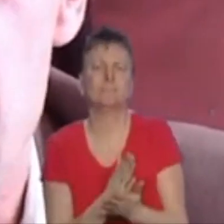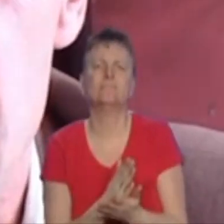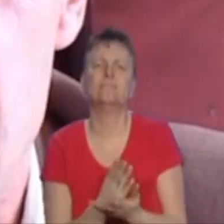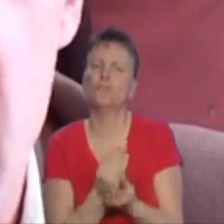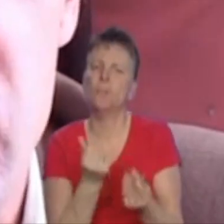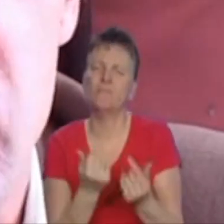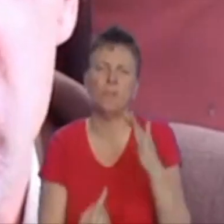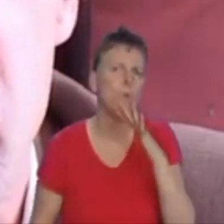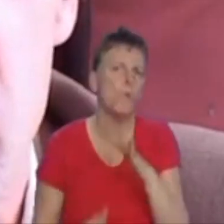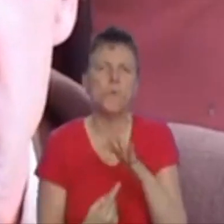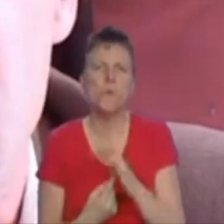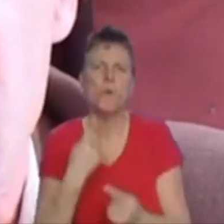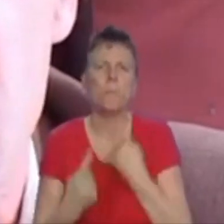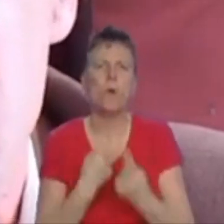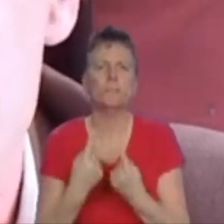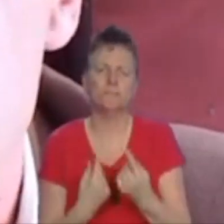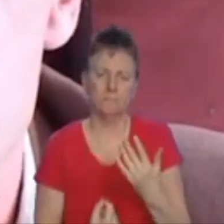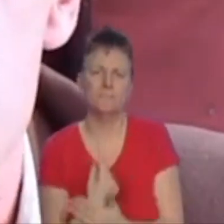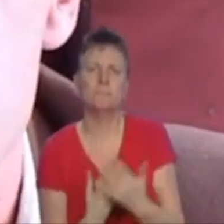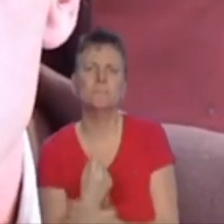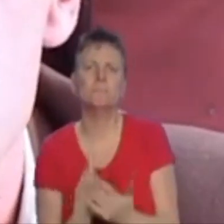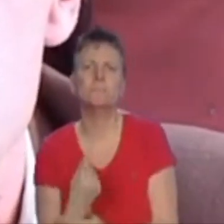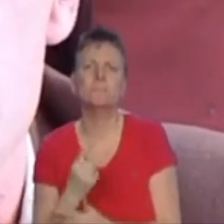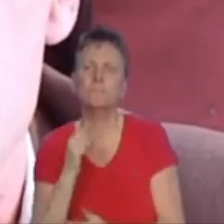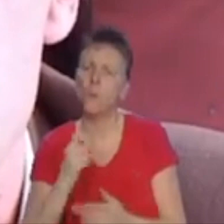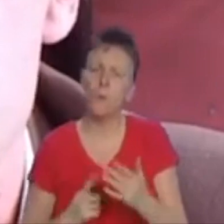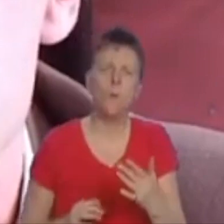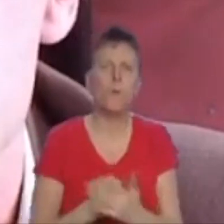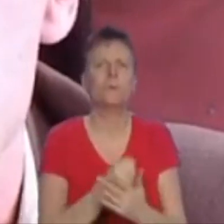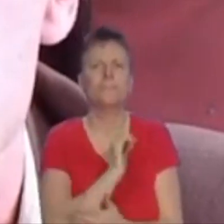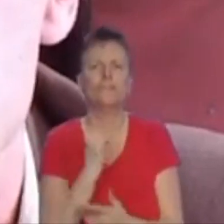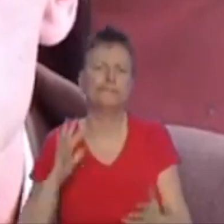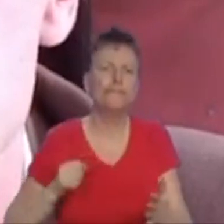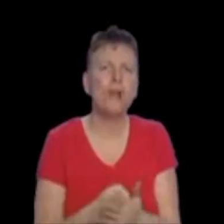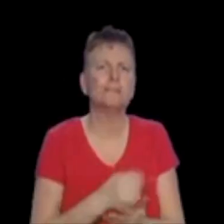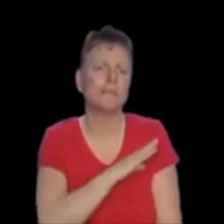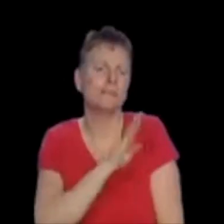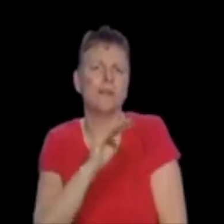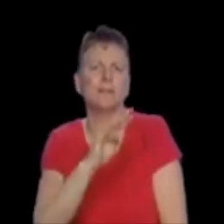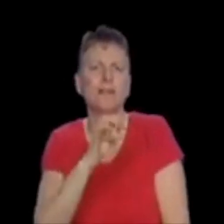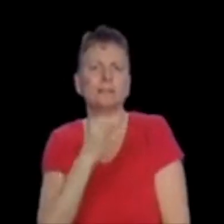up to the crash in 1997, which killed the Princess of Wales.